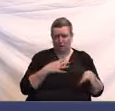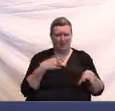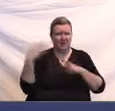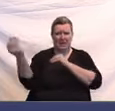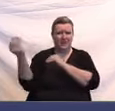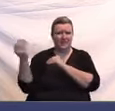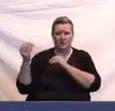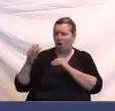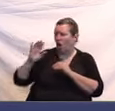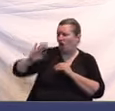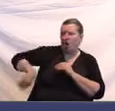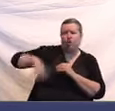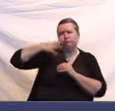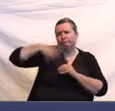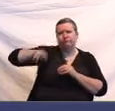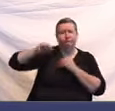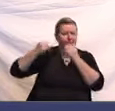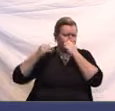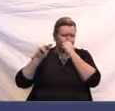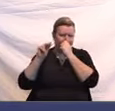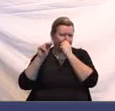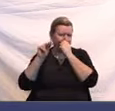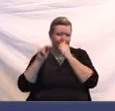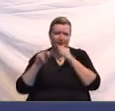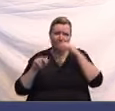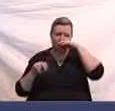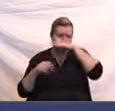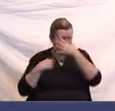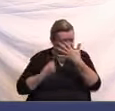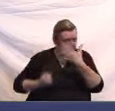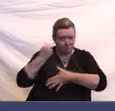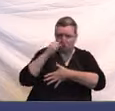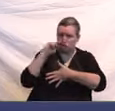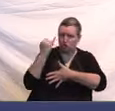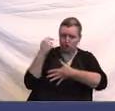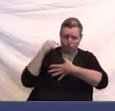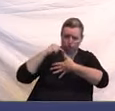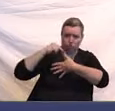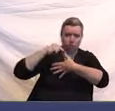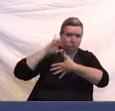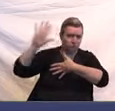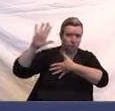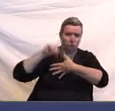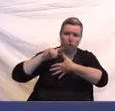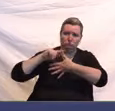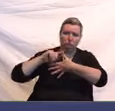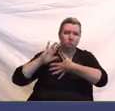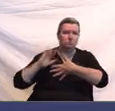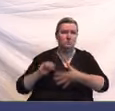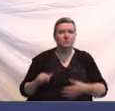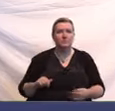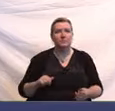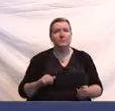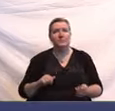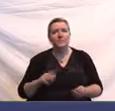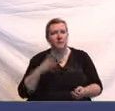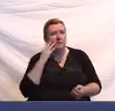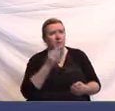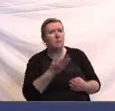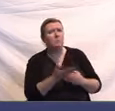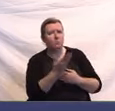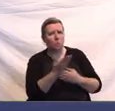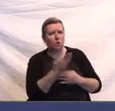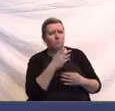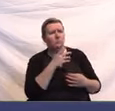Jersey, and that's not going to happen this time. That's job number 1 through 10. We'll follow up with you separately on your own experience, if that's okay. Alex, good